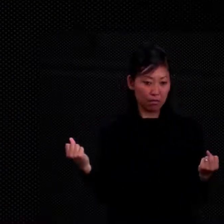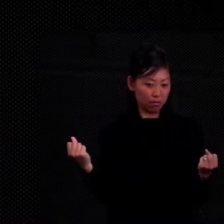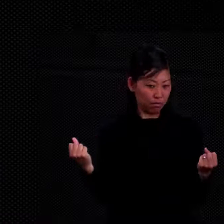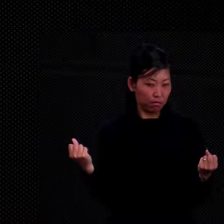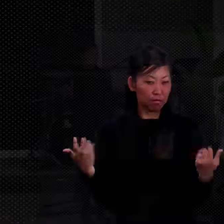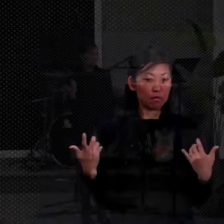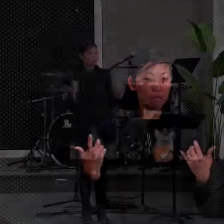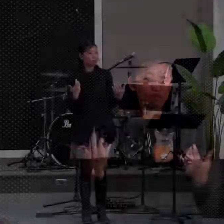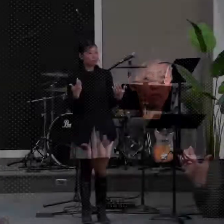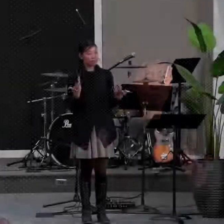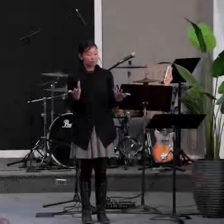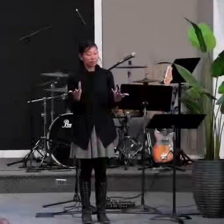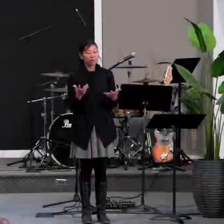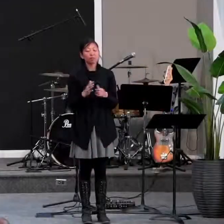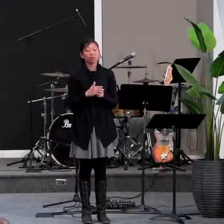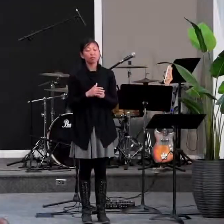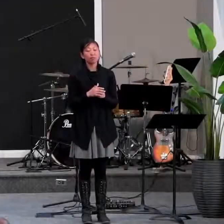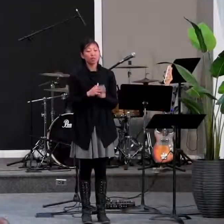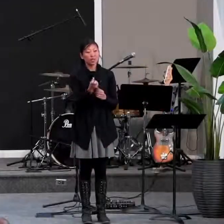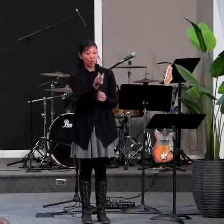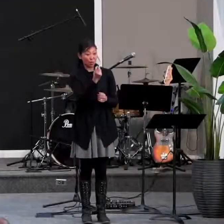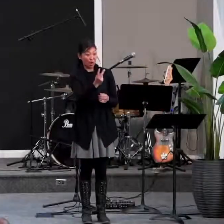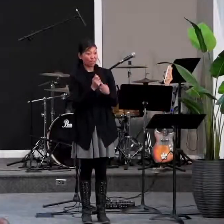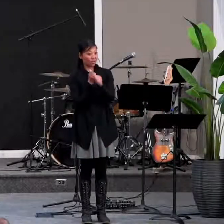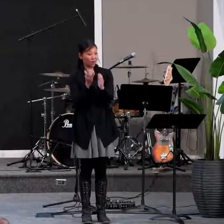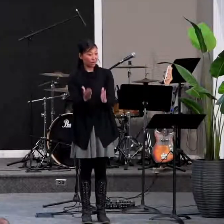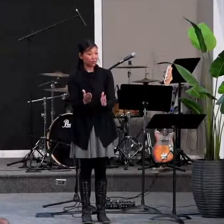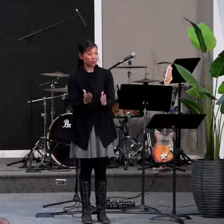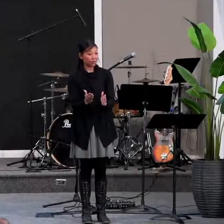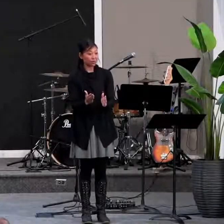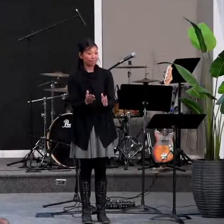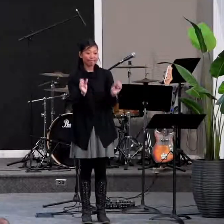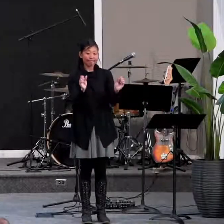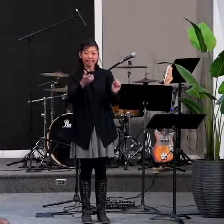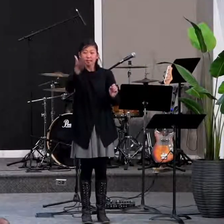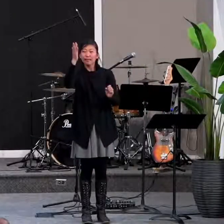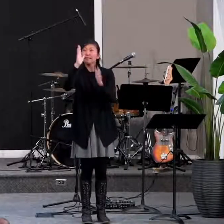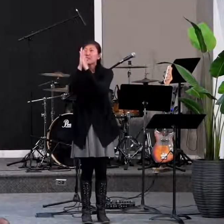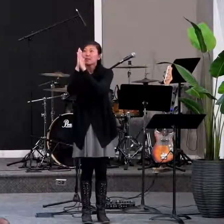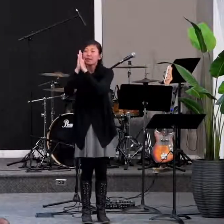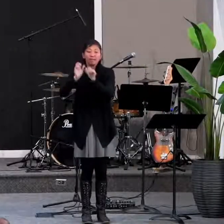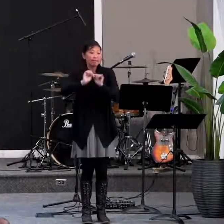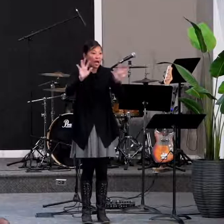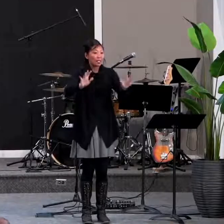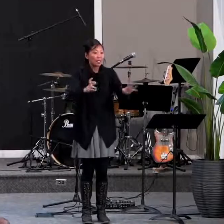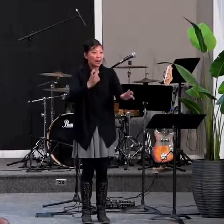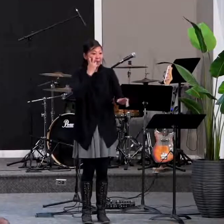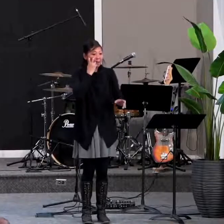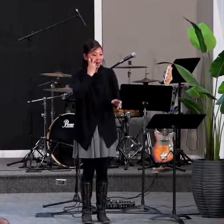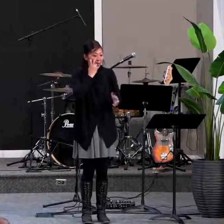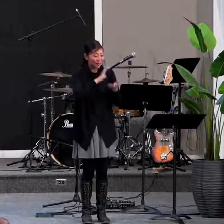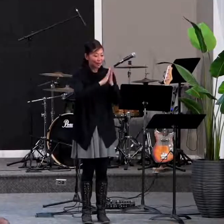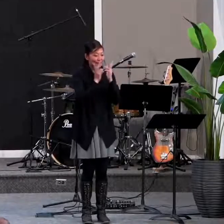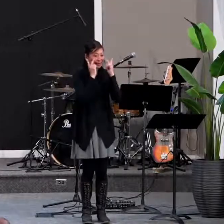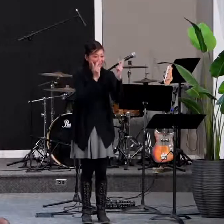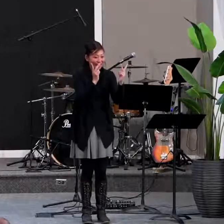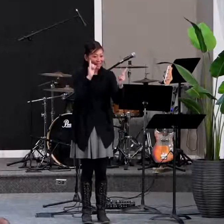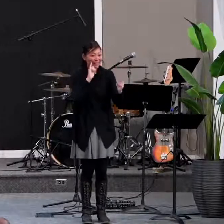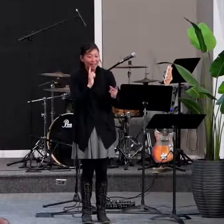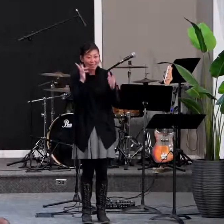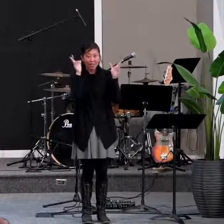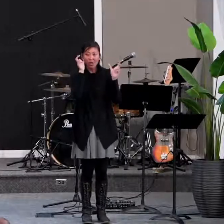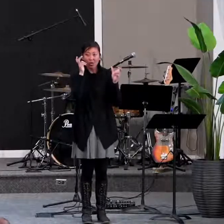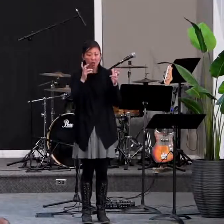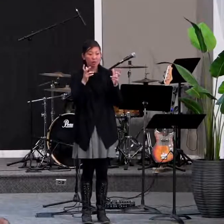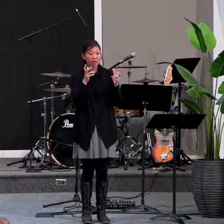Even in the work of the apostles, we see some of the exact same things taking place. The blind see, the deaf hear, but